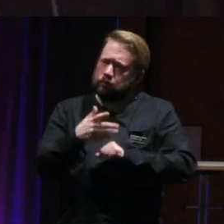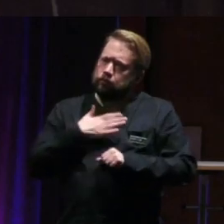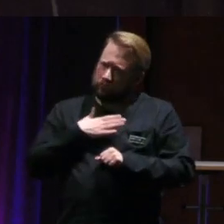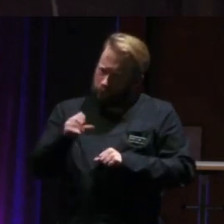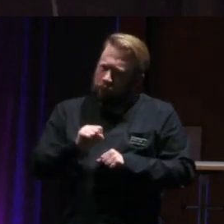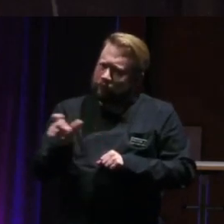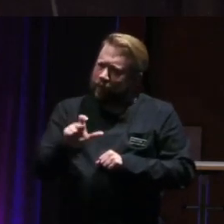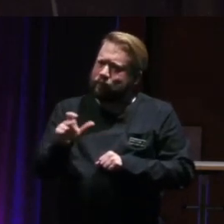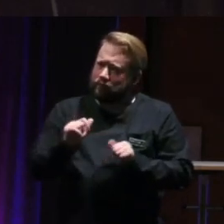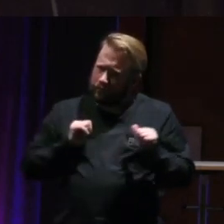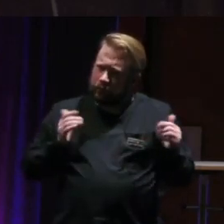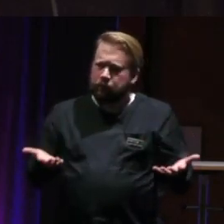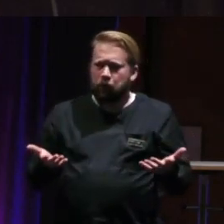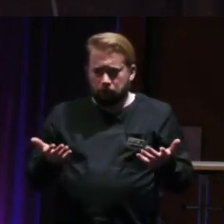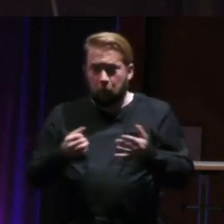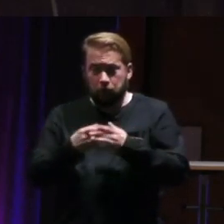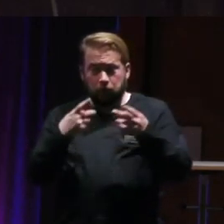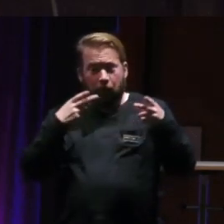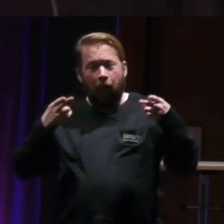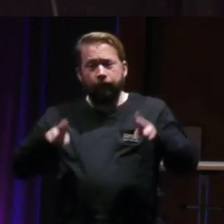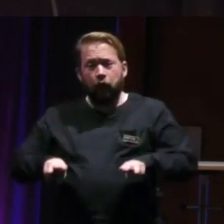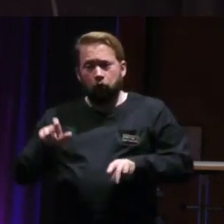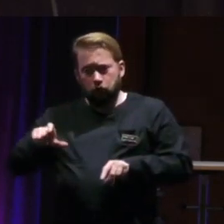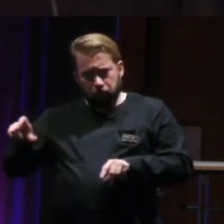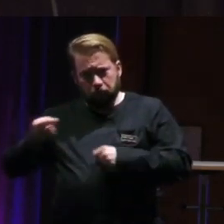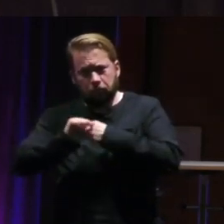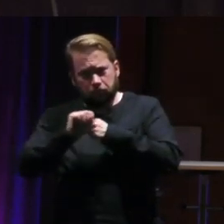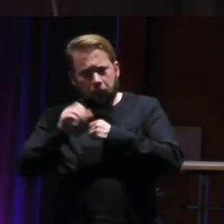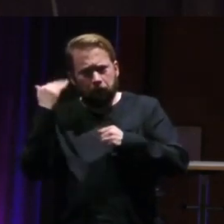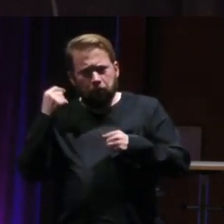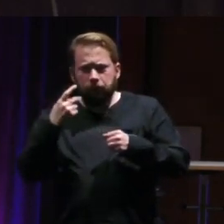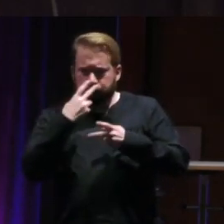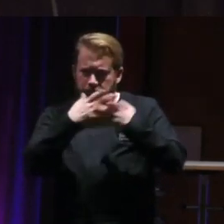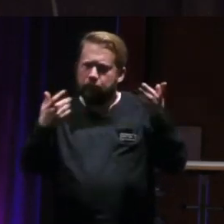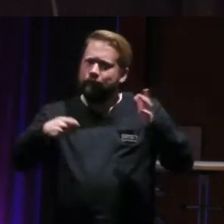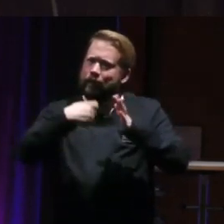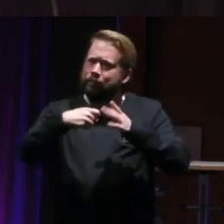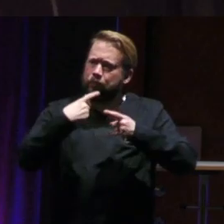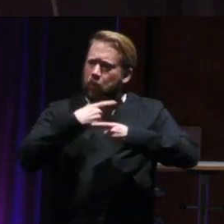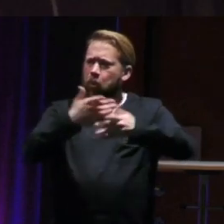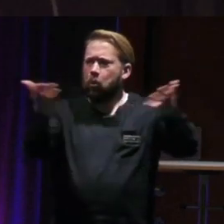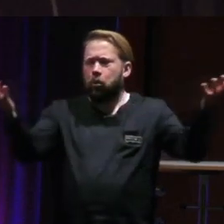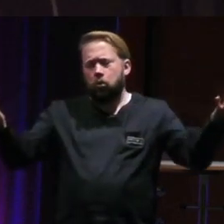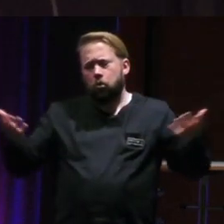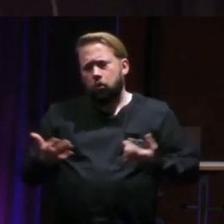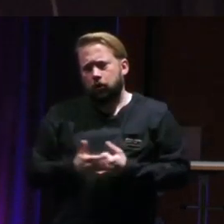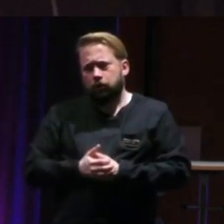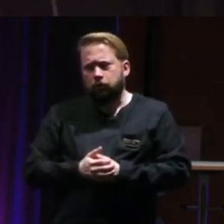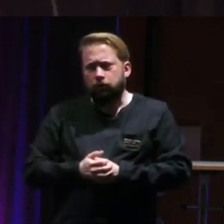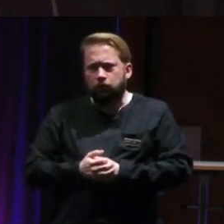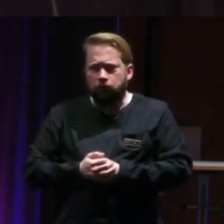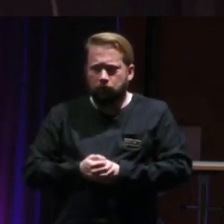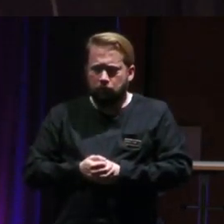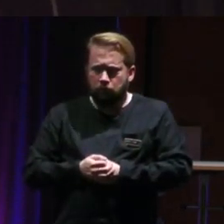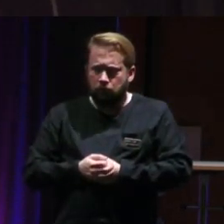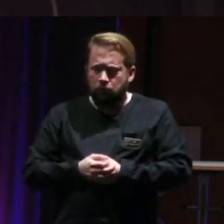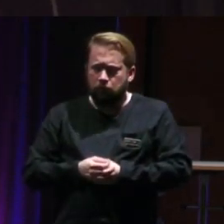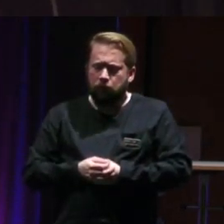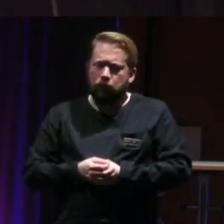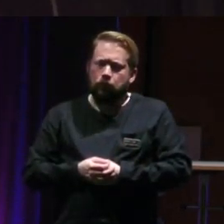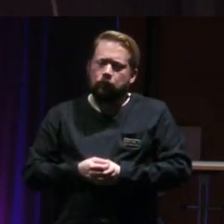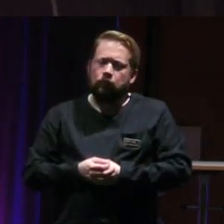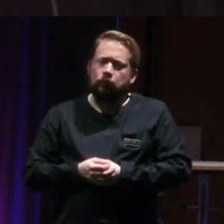really big attention on this. Yeah, she had to leave the country and she was threatened at that point. But I think they